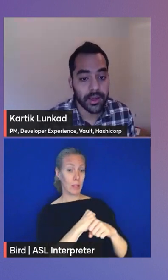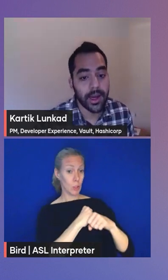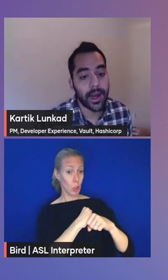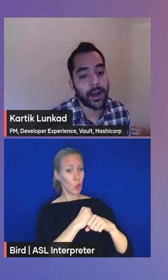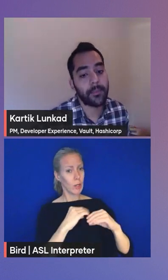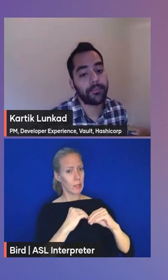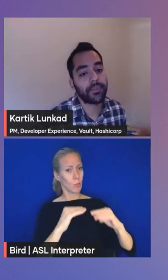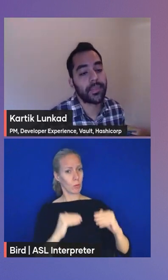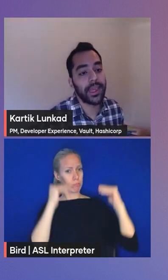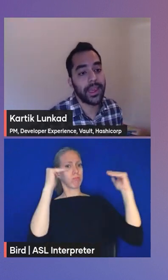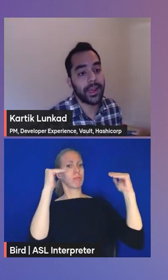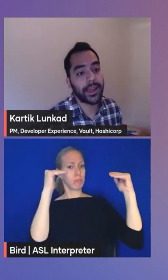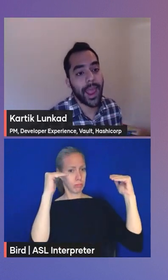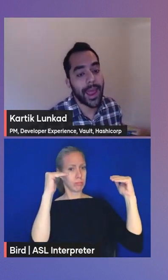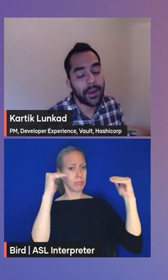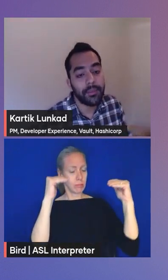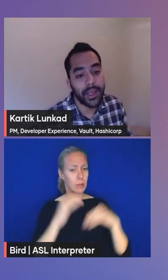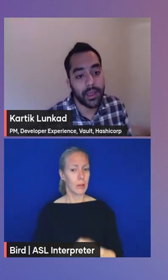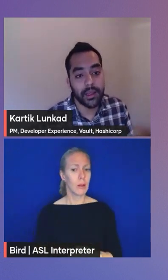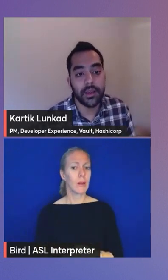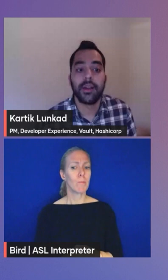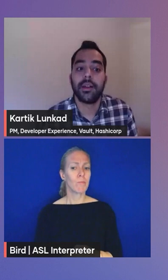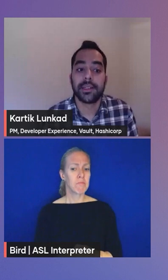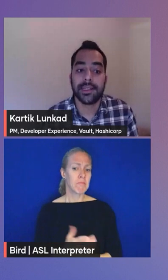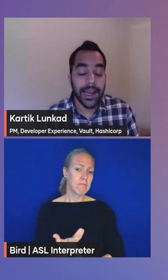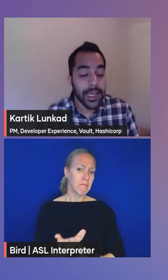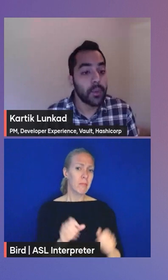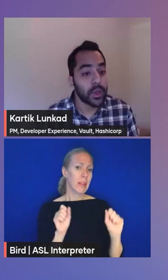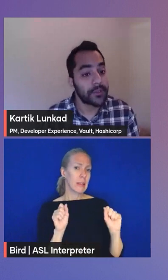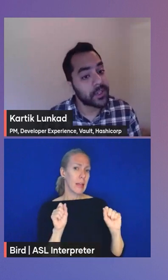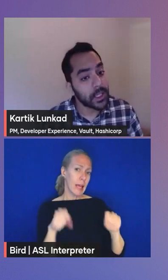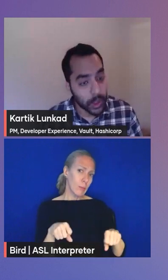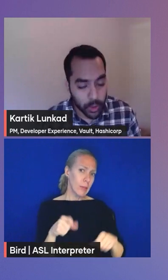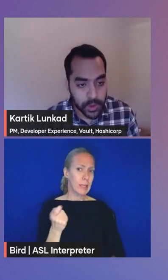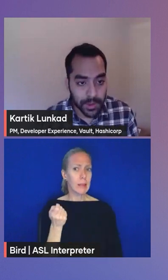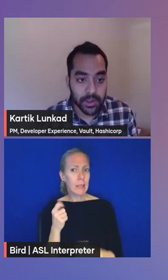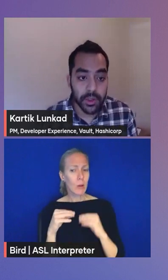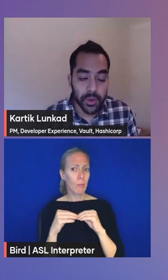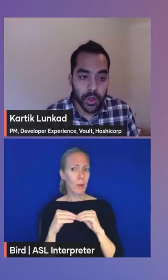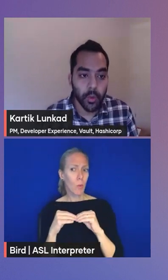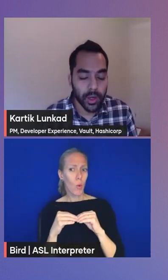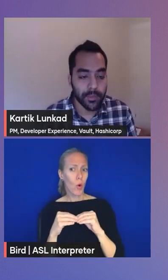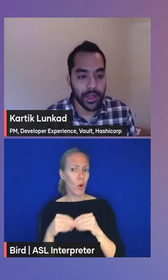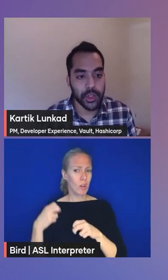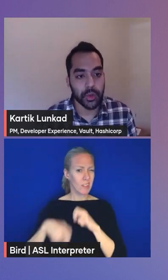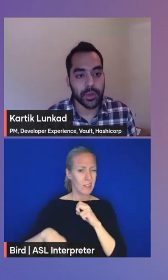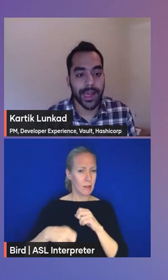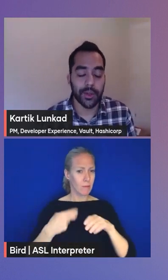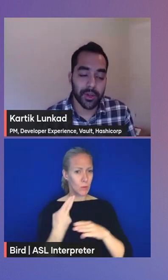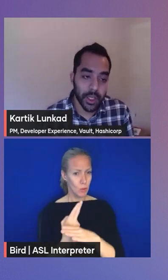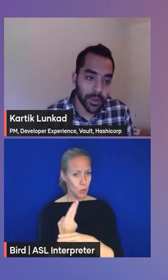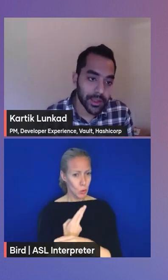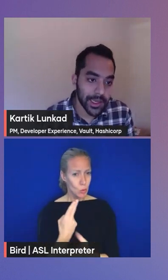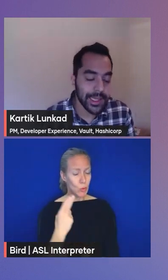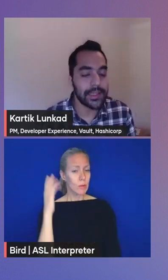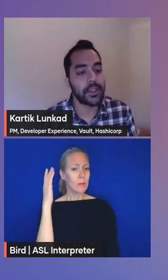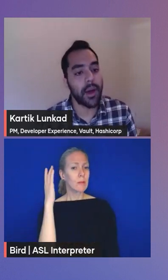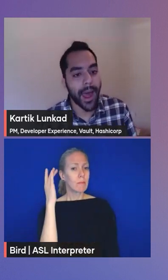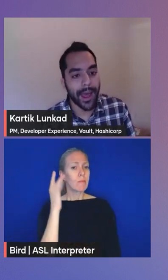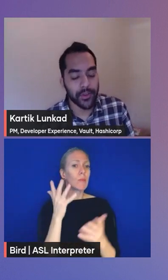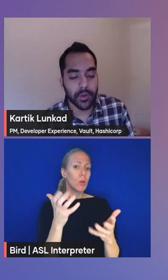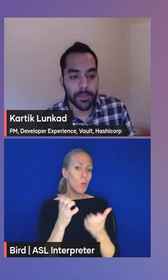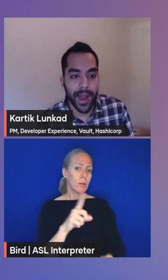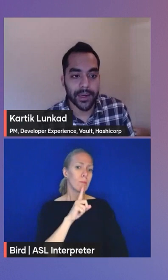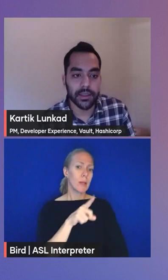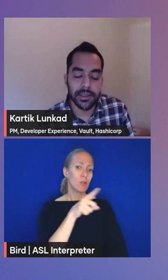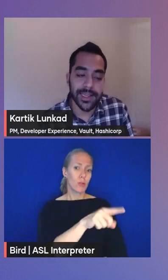sure. They can be slightly more difficult to use because you do want to make sure that you're renewing the lease. You